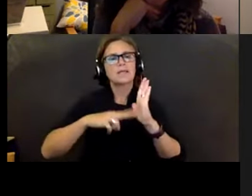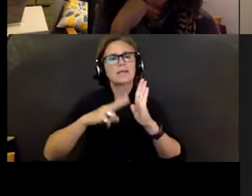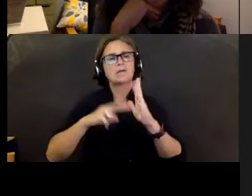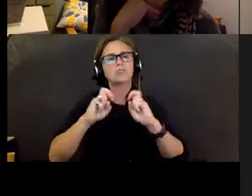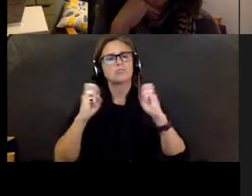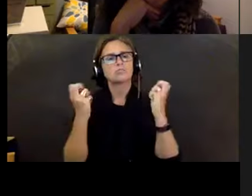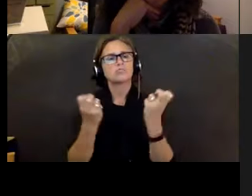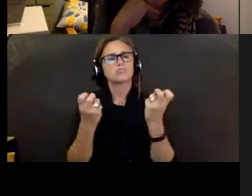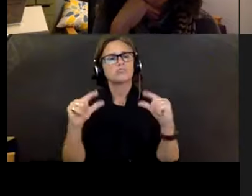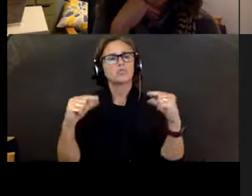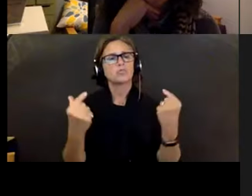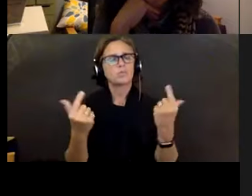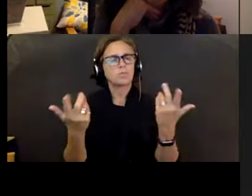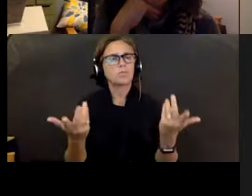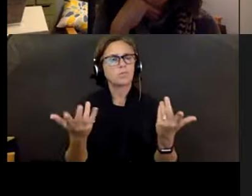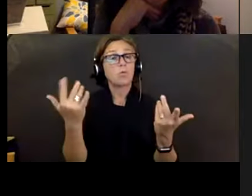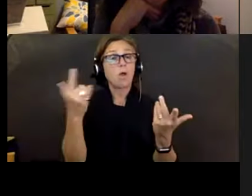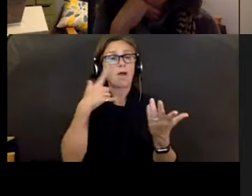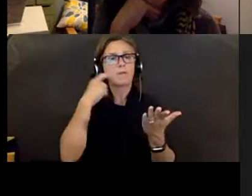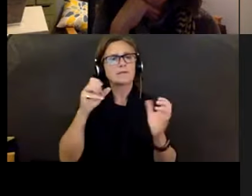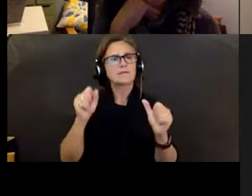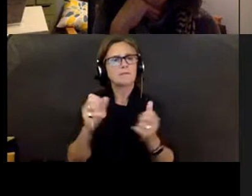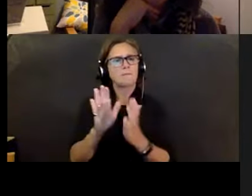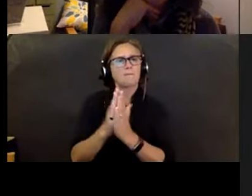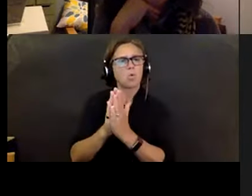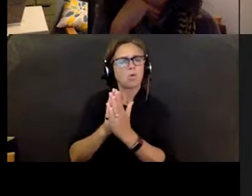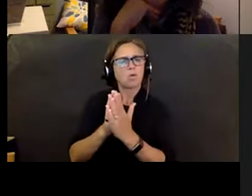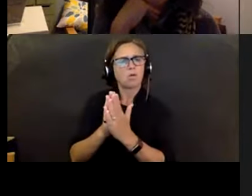to use books and sort of